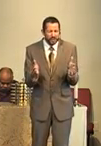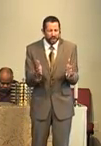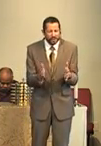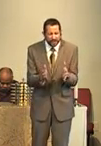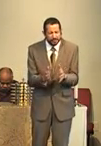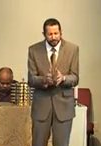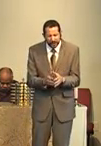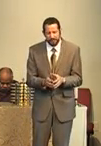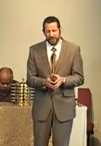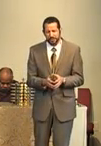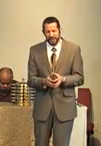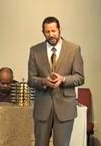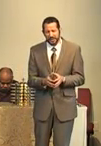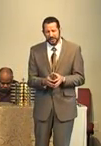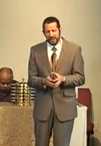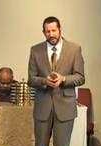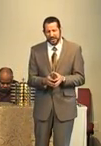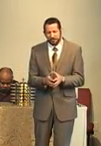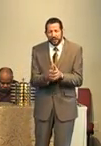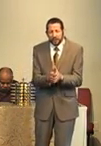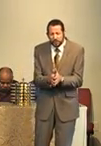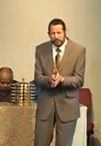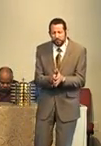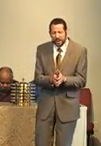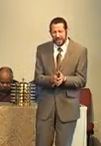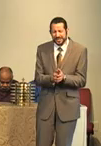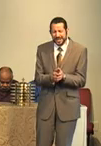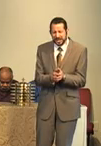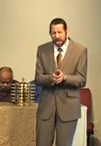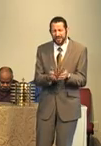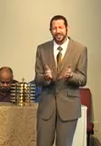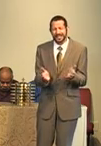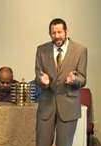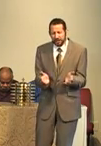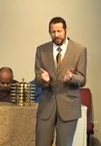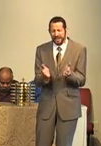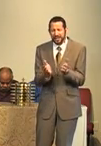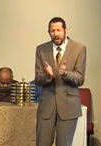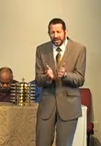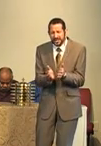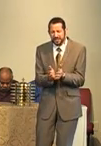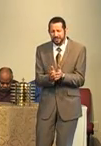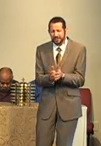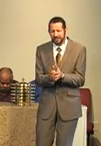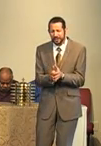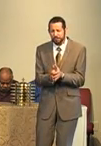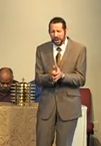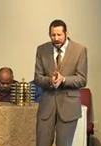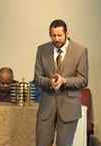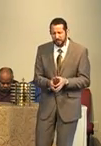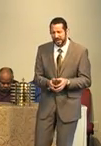have chosen to follow you and to follow you in ways that are are clear and light and